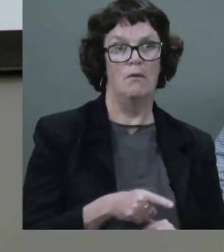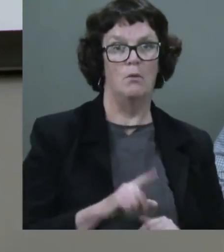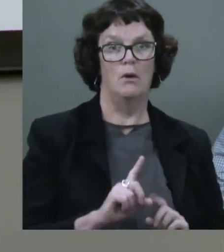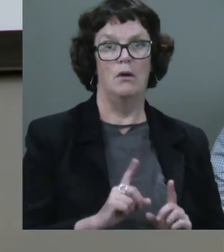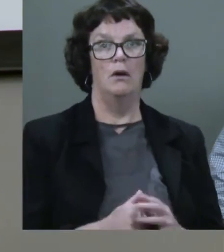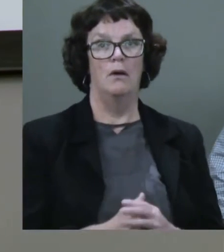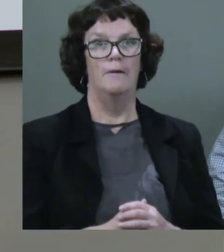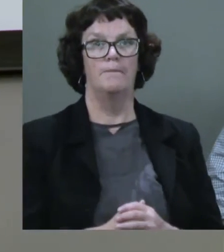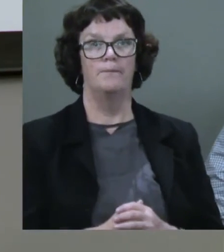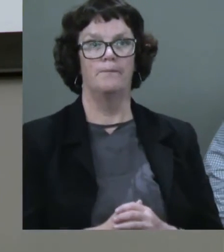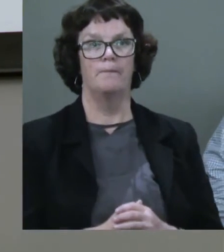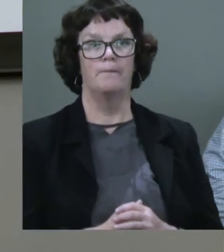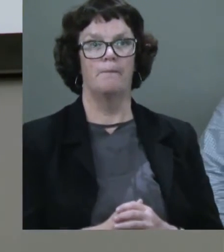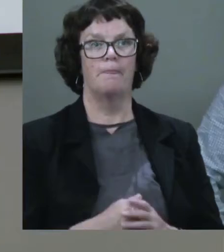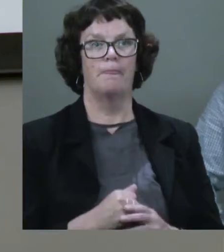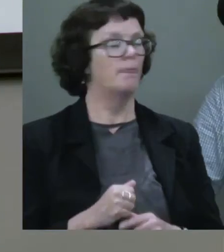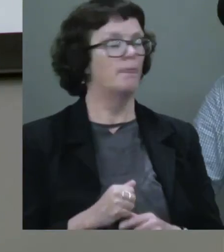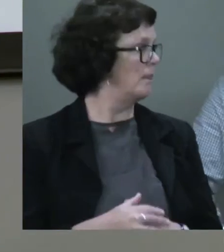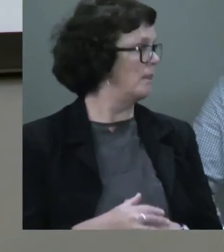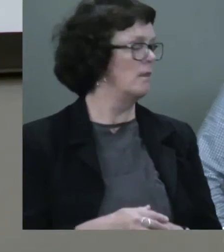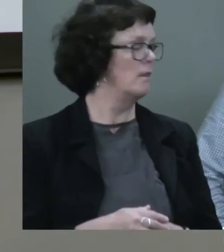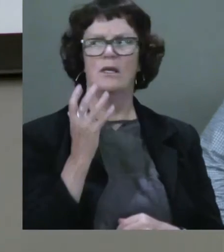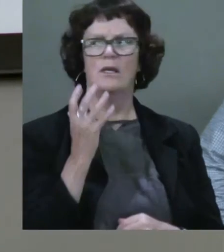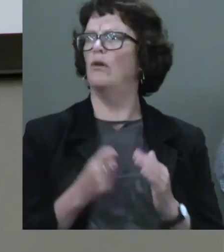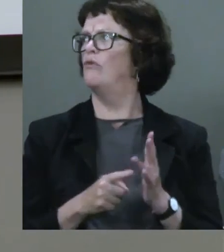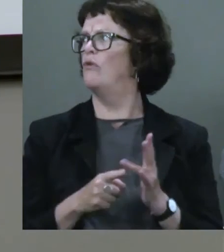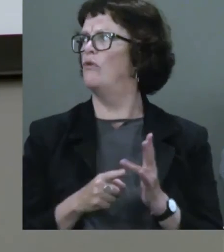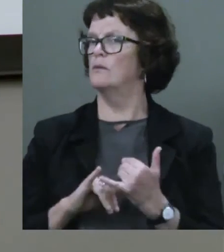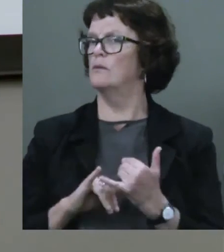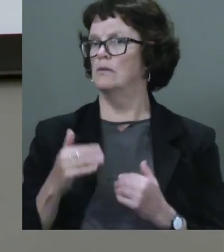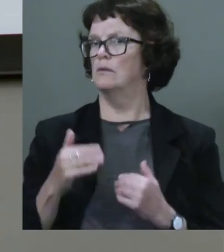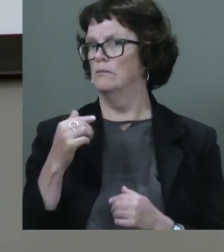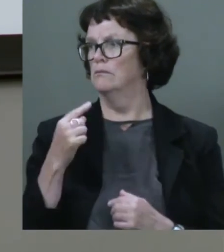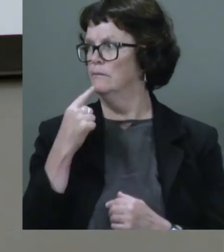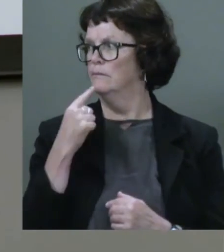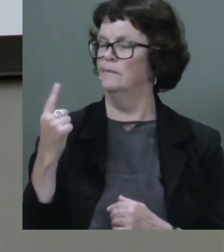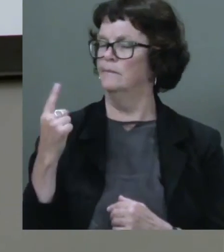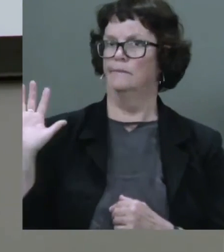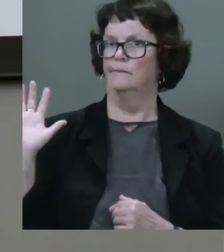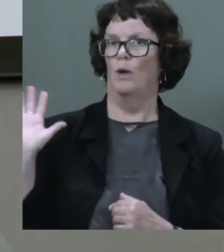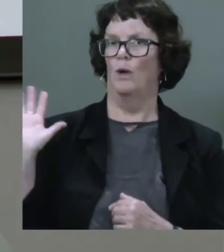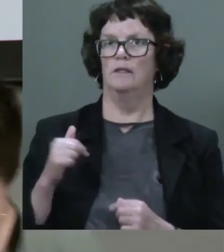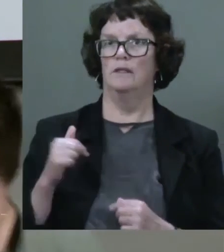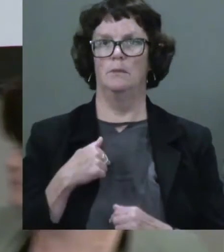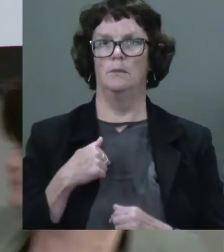Sorry, Ross was signalling at me. The positive impacts you experienced in your lifetime.